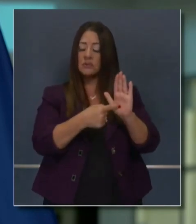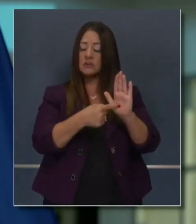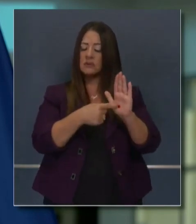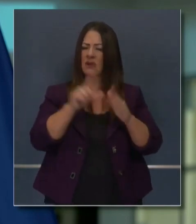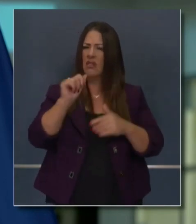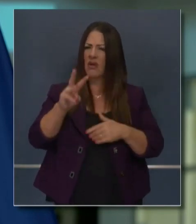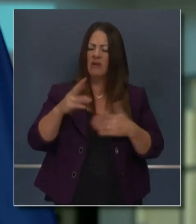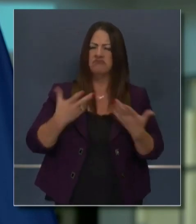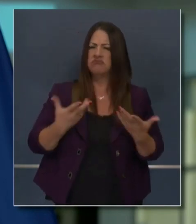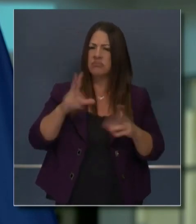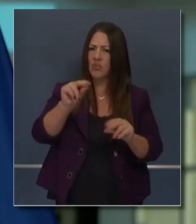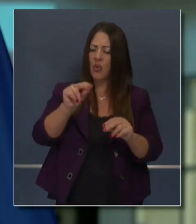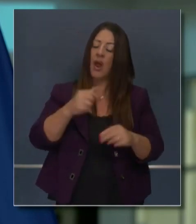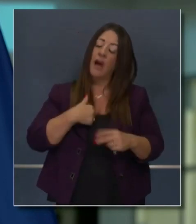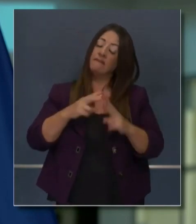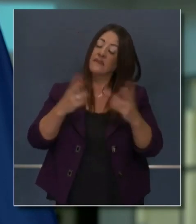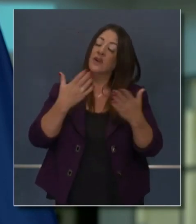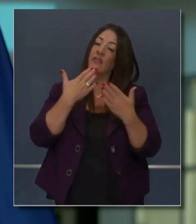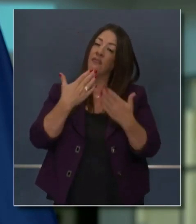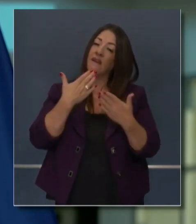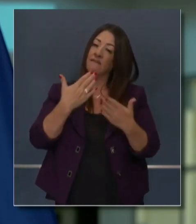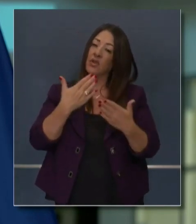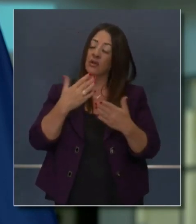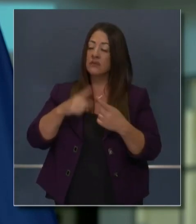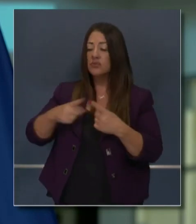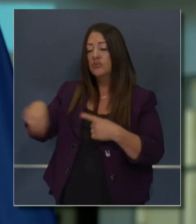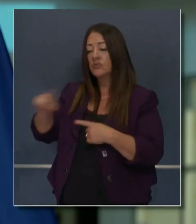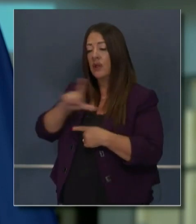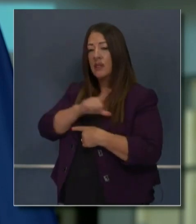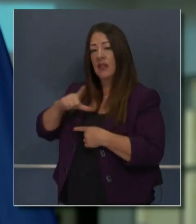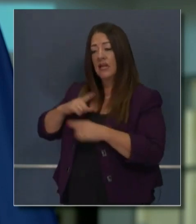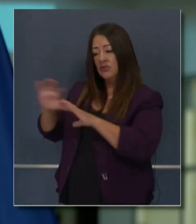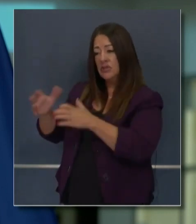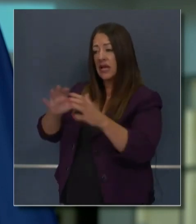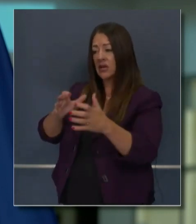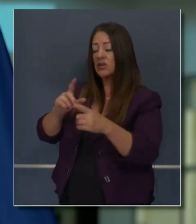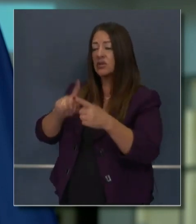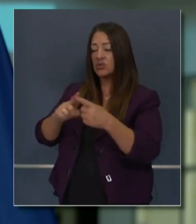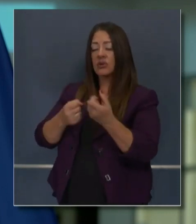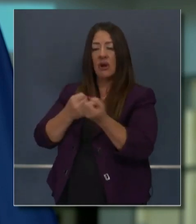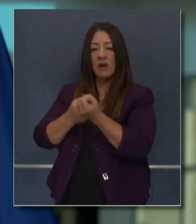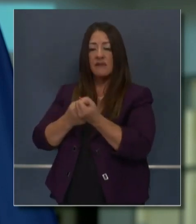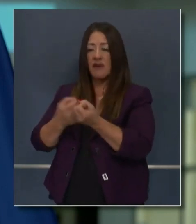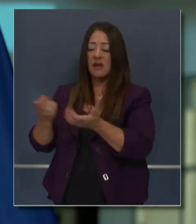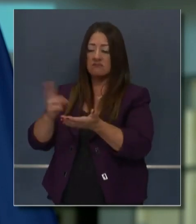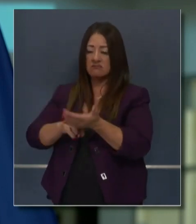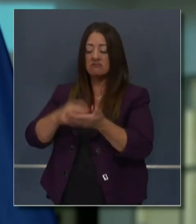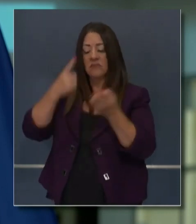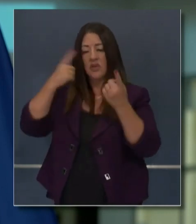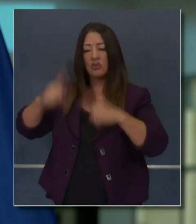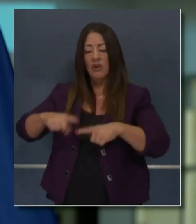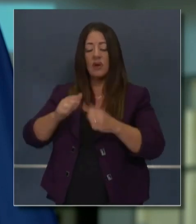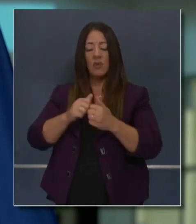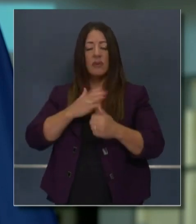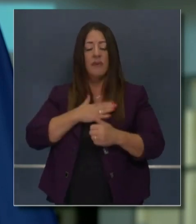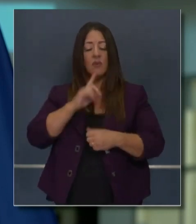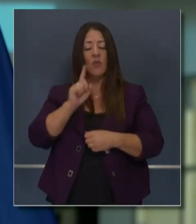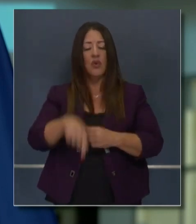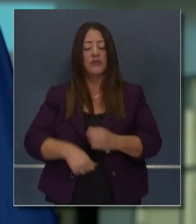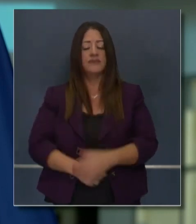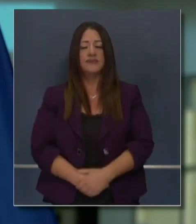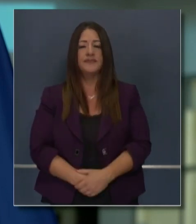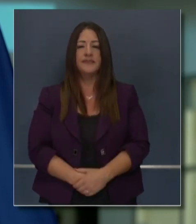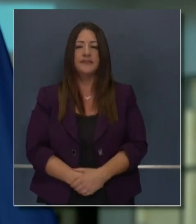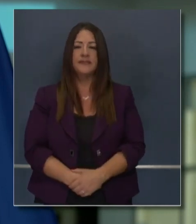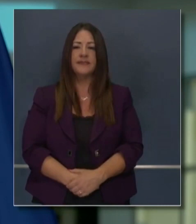law, and I'm very, very grateful to the legislature for codifying that through a legislative process. Final question, Jeremy